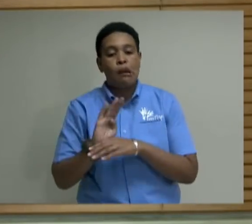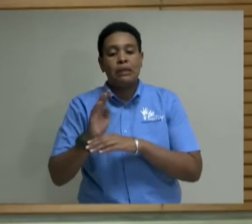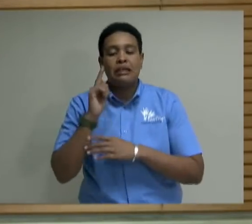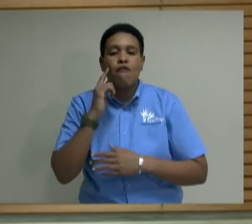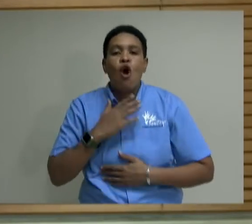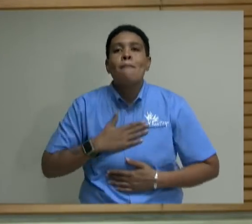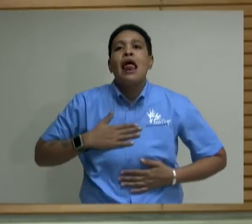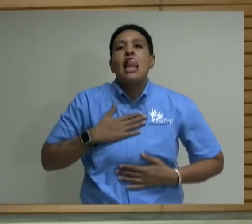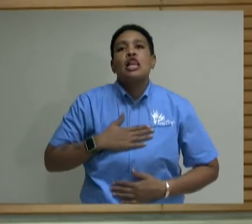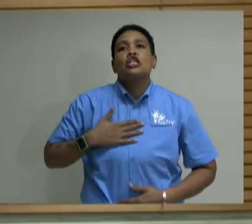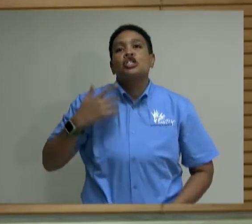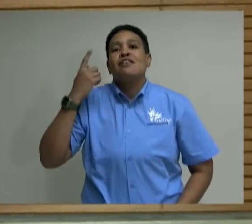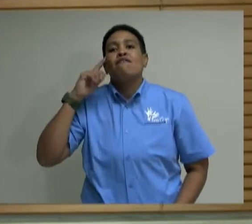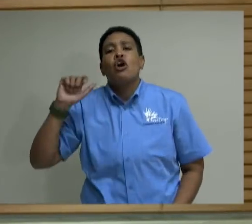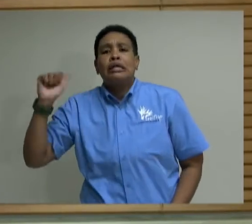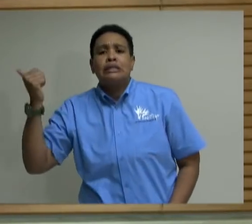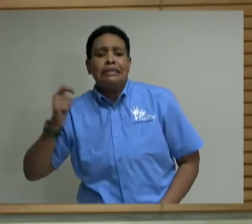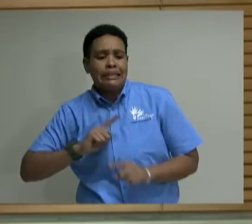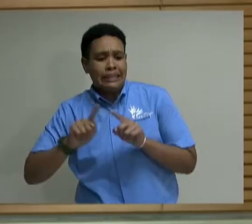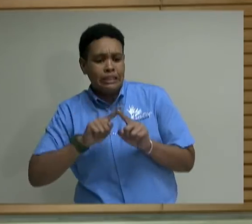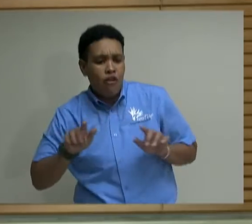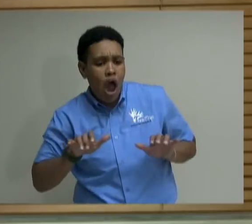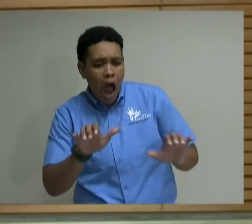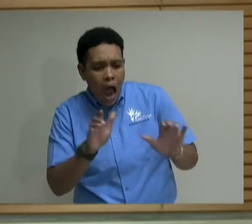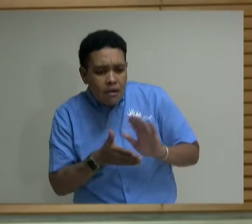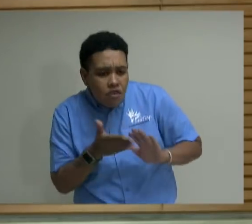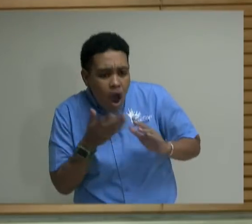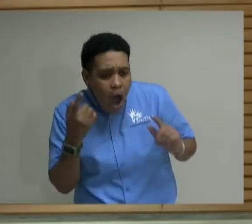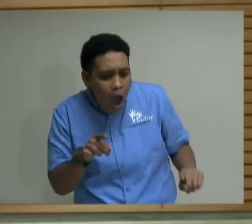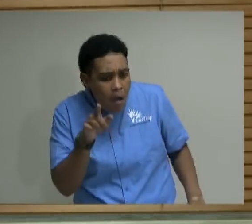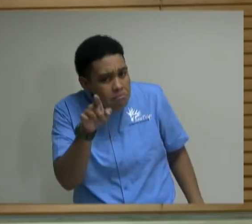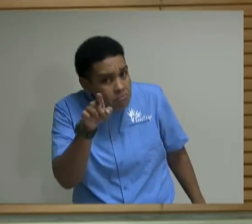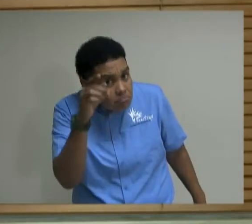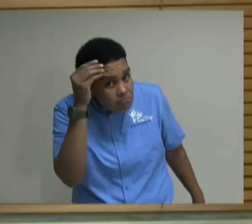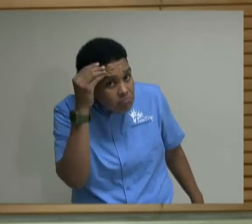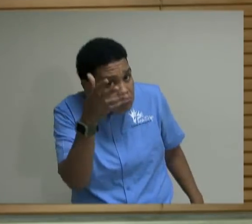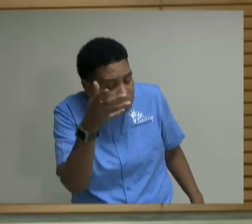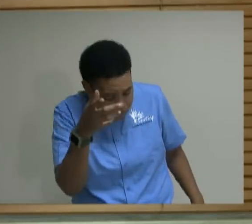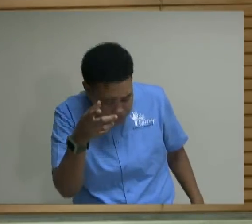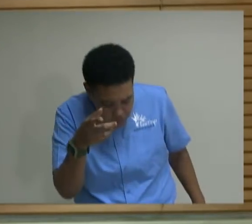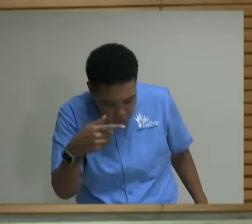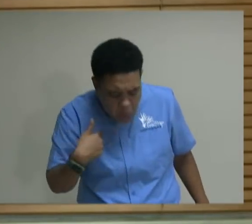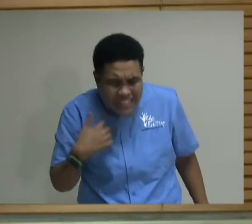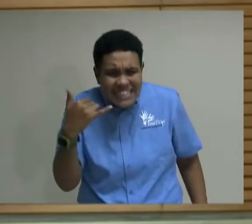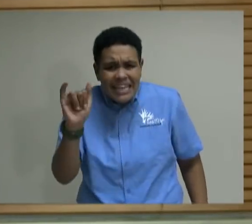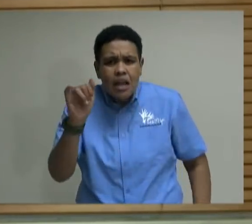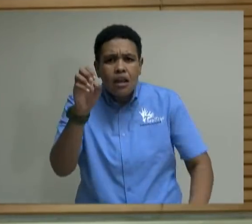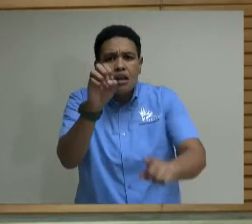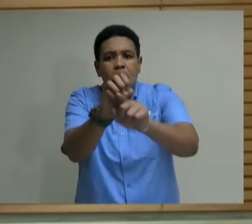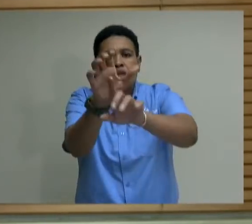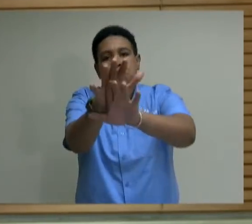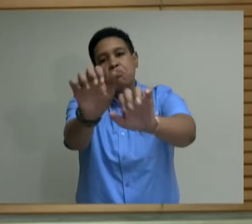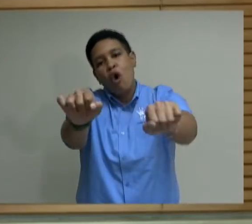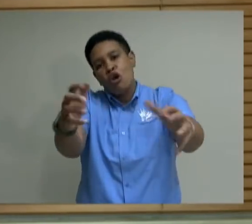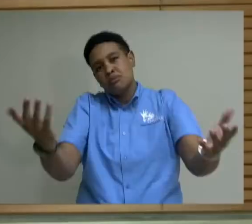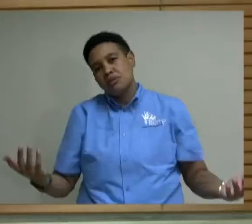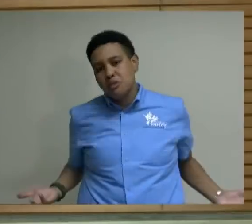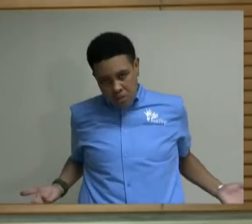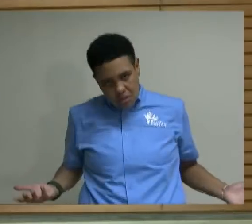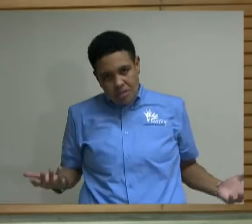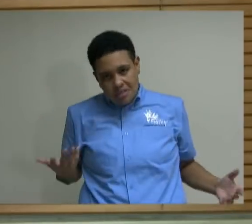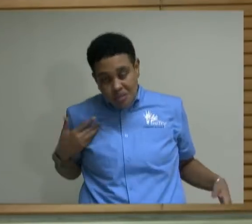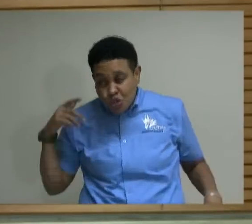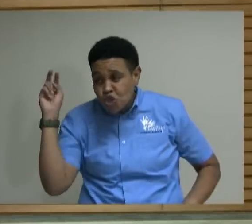for other activities, and therefore we still have exposure because we go in, we go out,